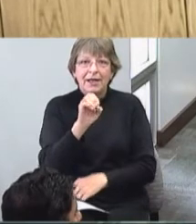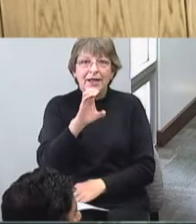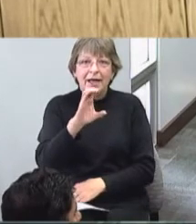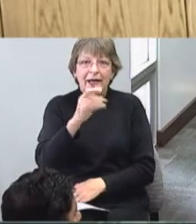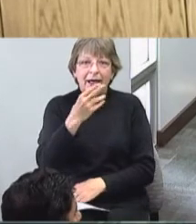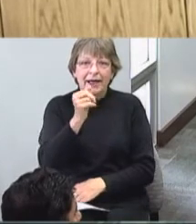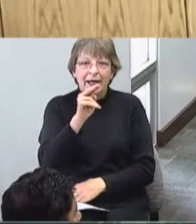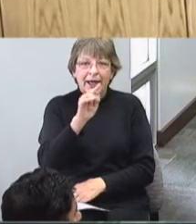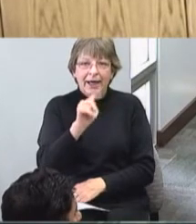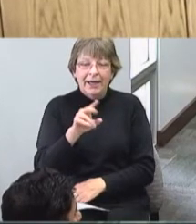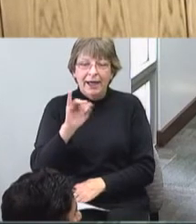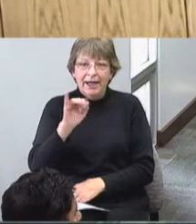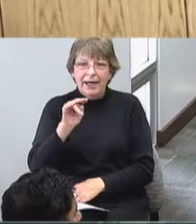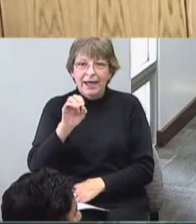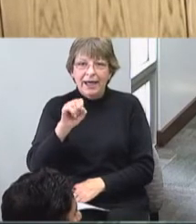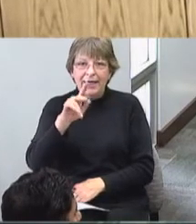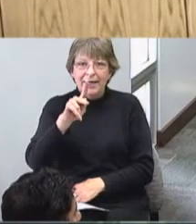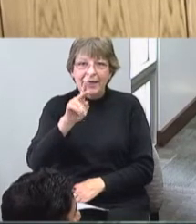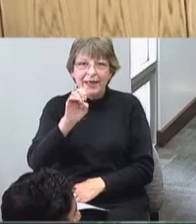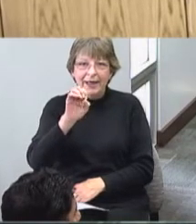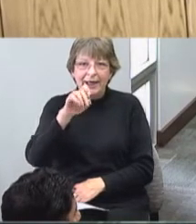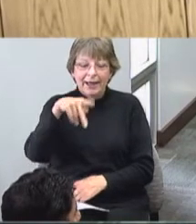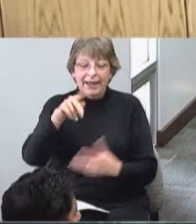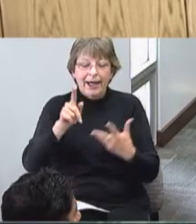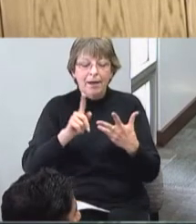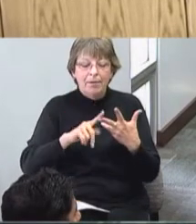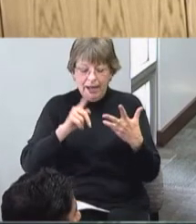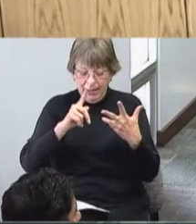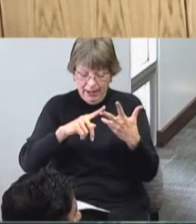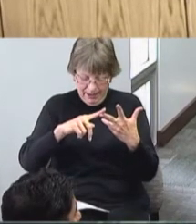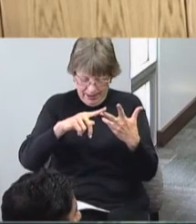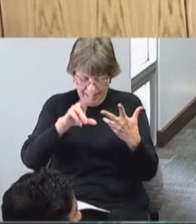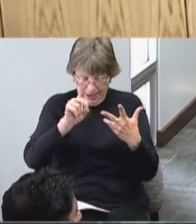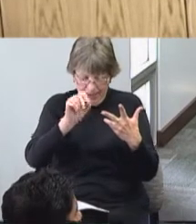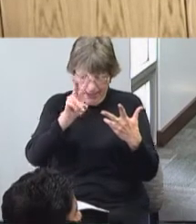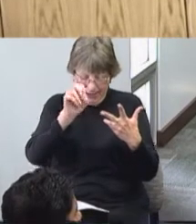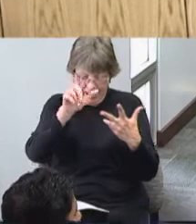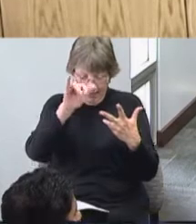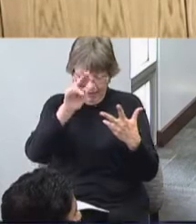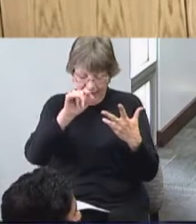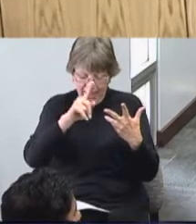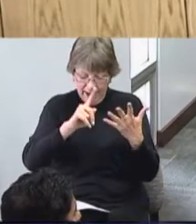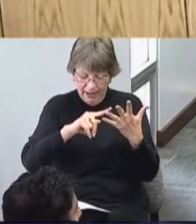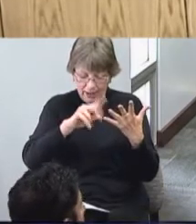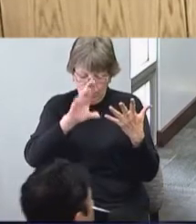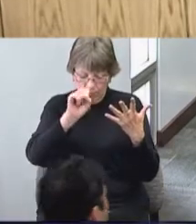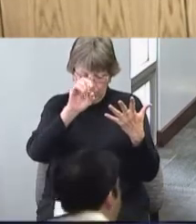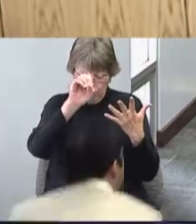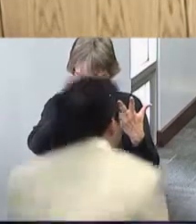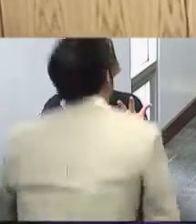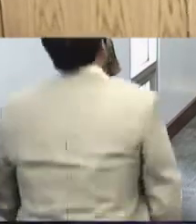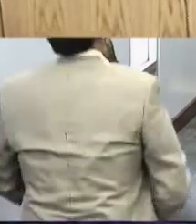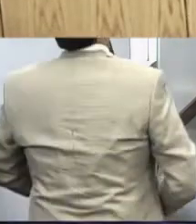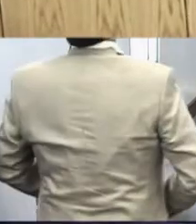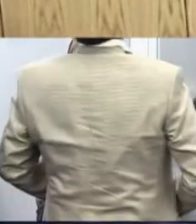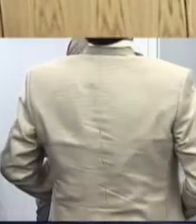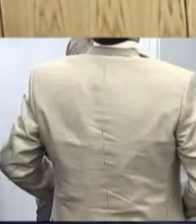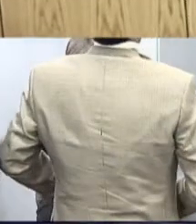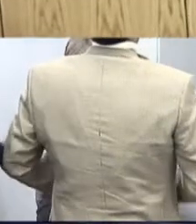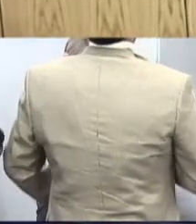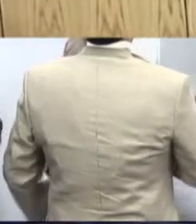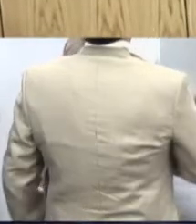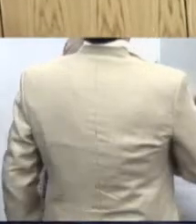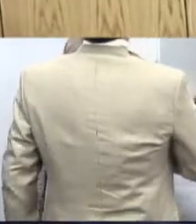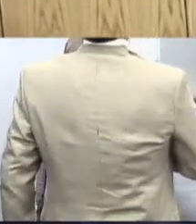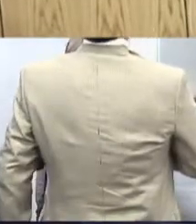Inskeep, Here. Daveline, Here. Soldner, here, Pyros de Carvalho. Here. Pledge of Allegiance.